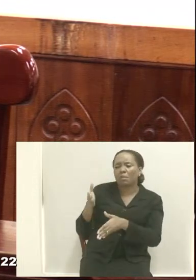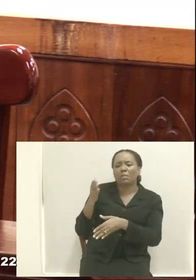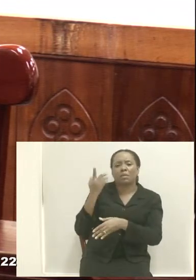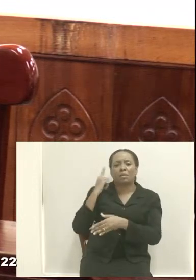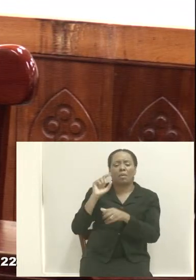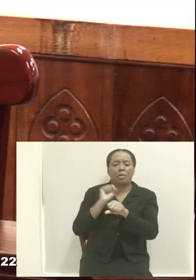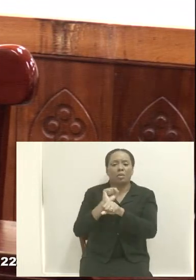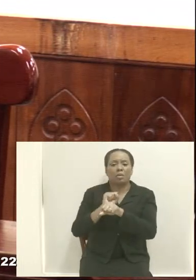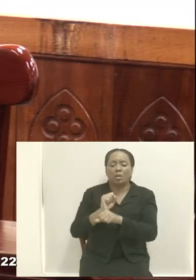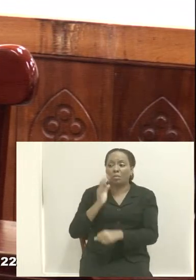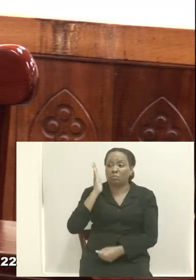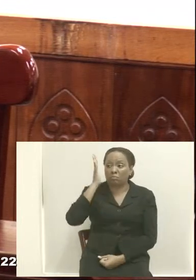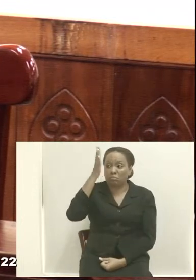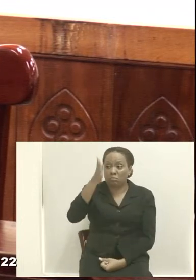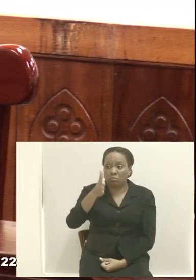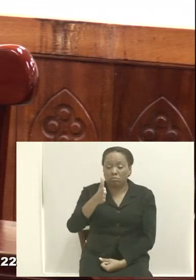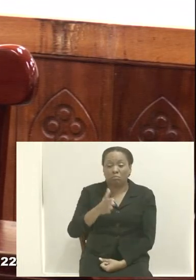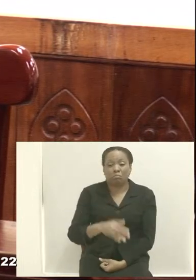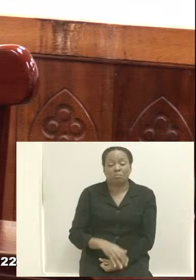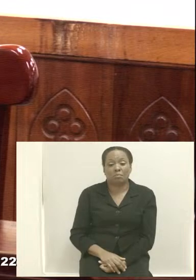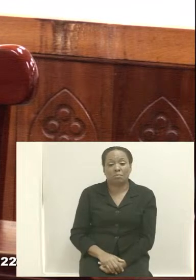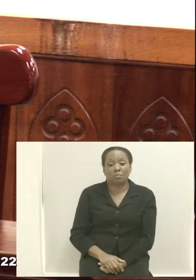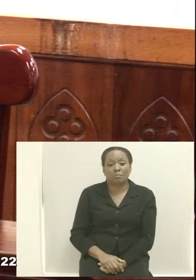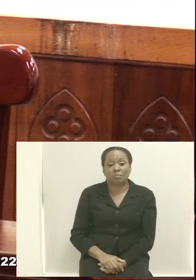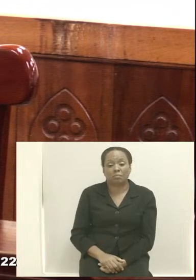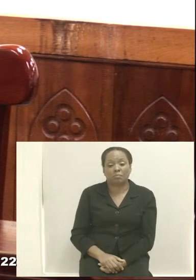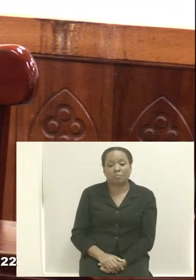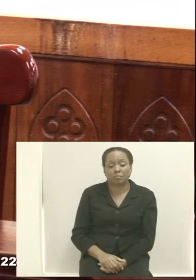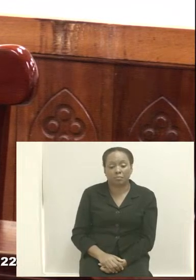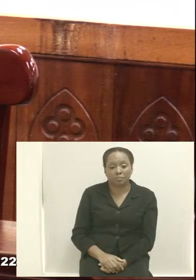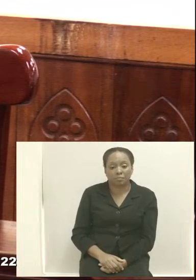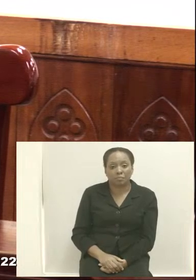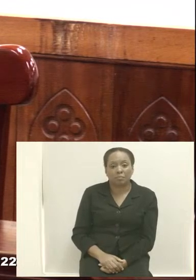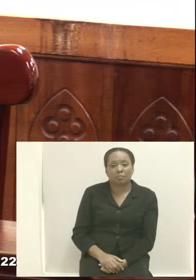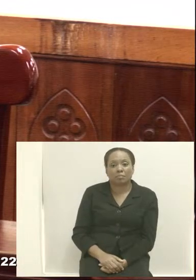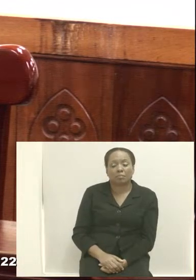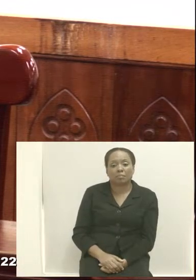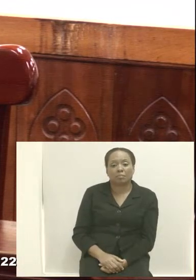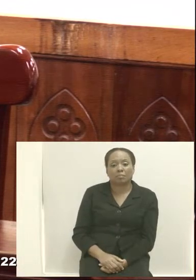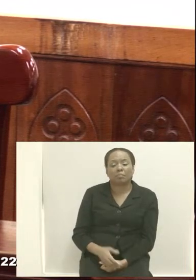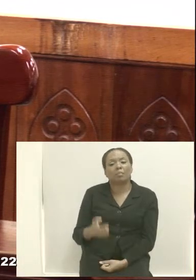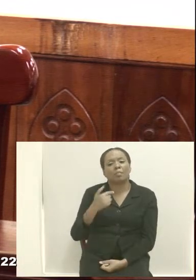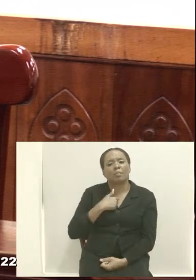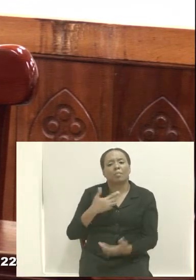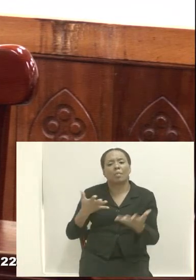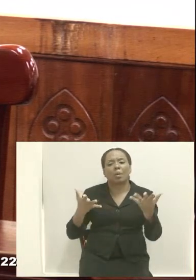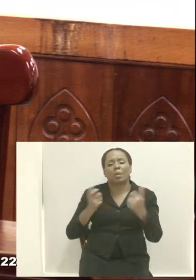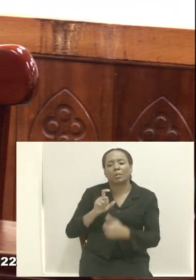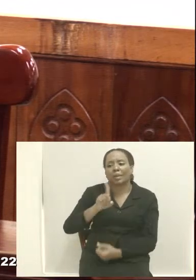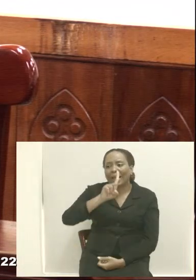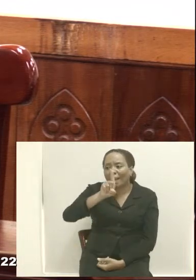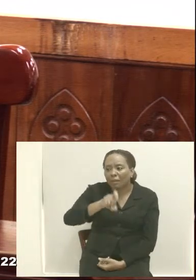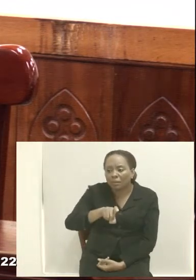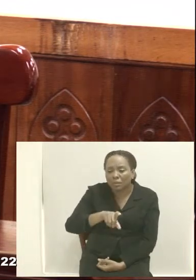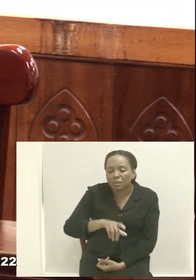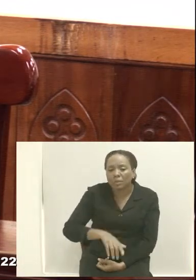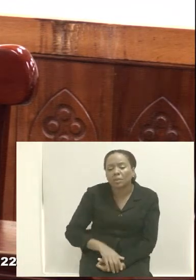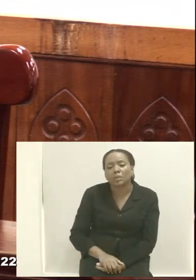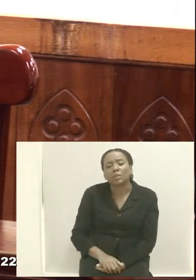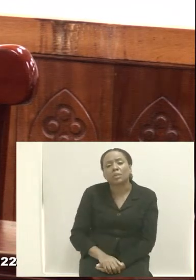I want to ask you, as a part of that collective voice that is responsible for government's